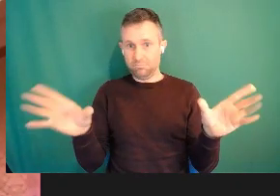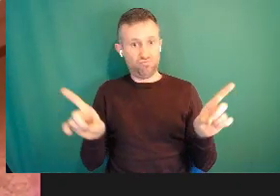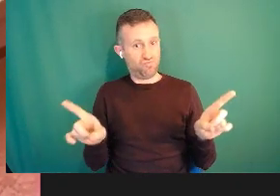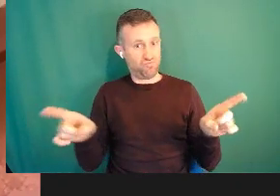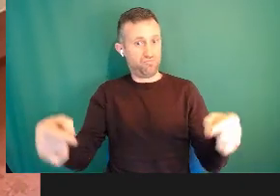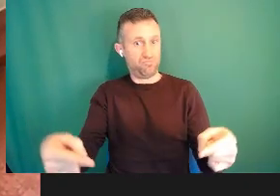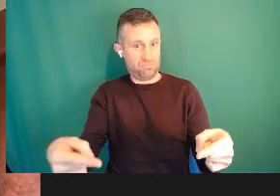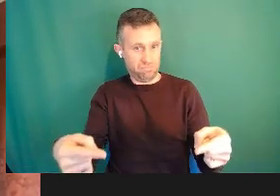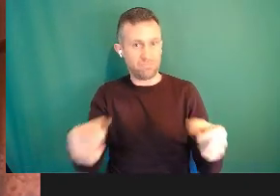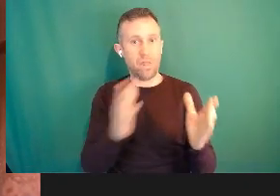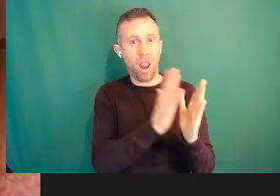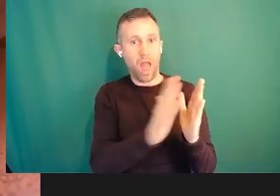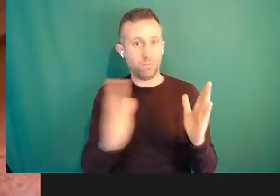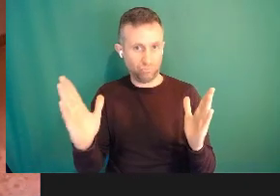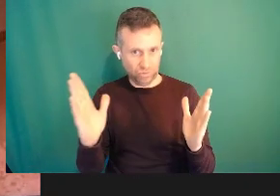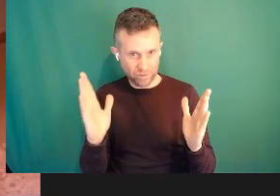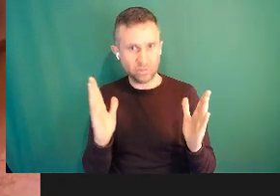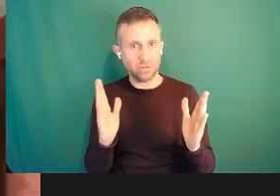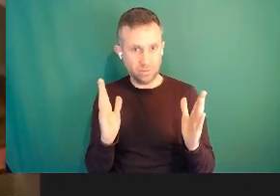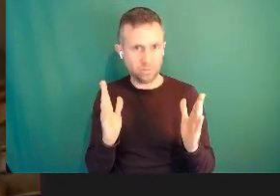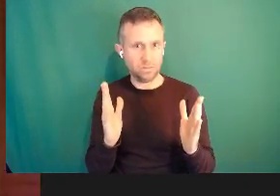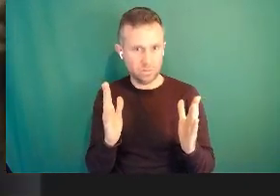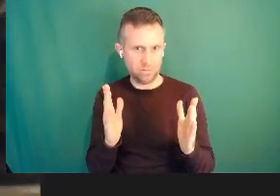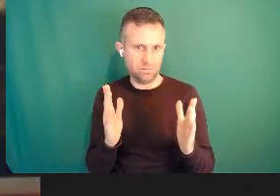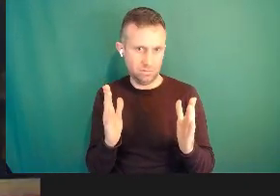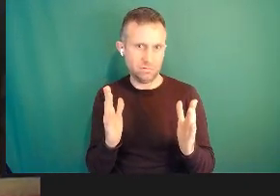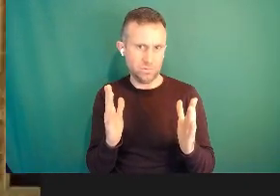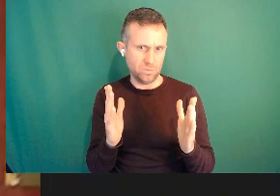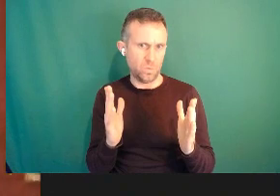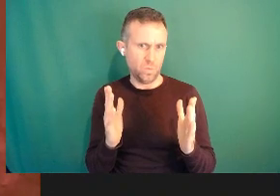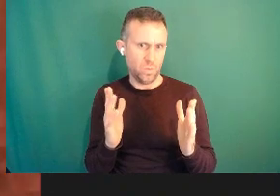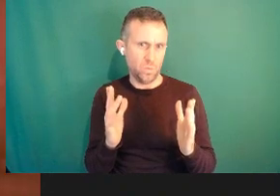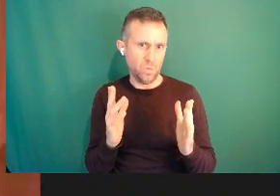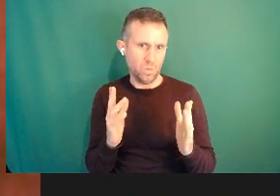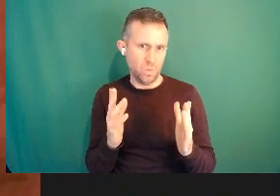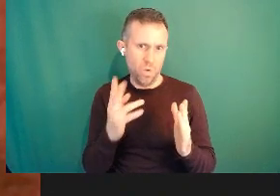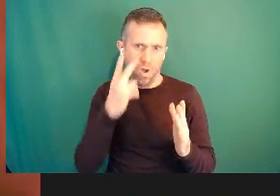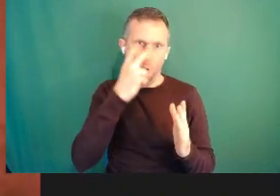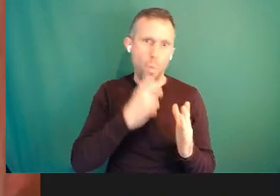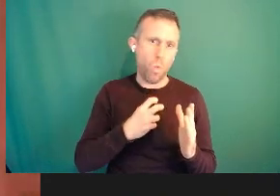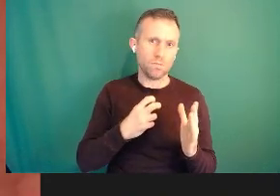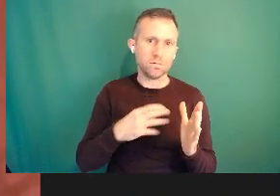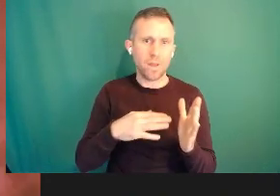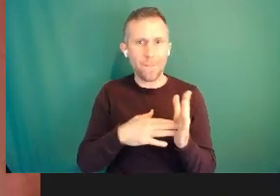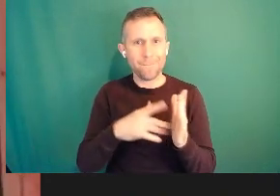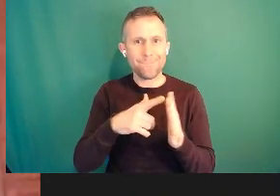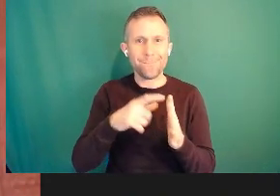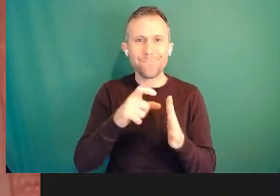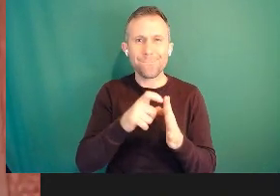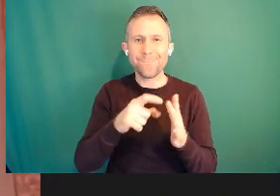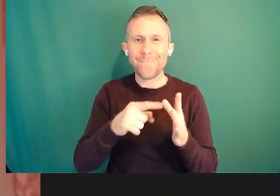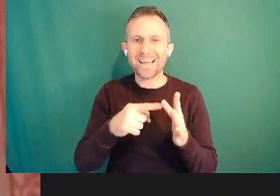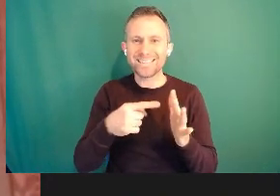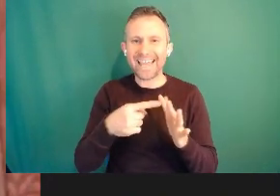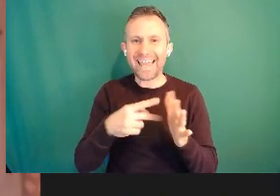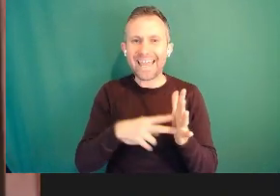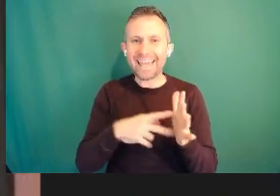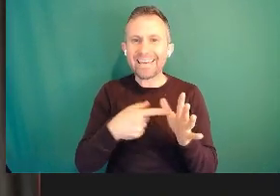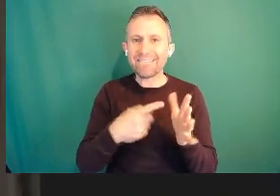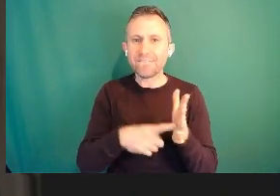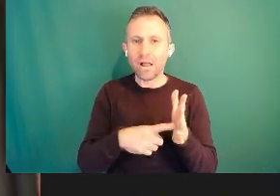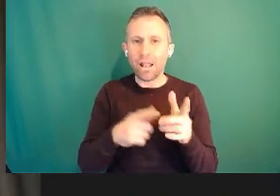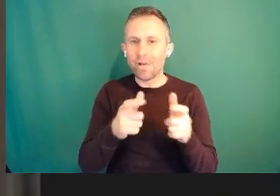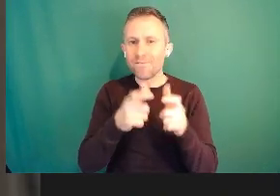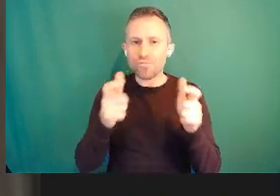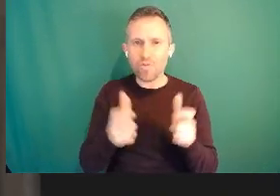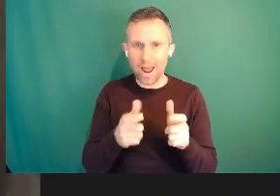timber framing of the house. And I can show you these little marks on them. So I'm